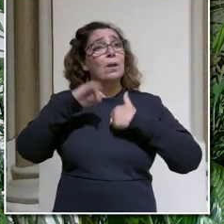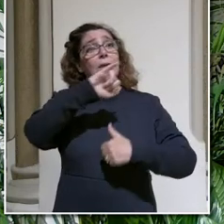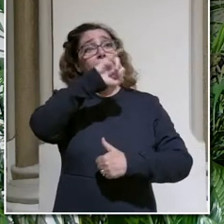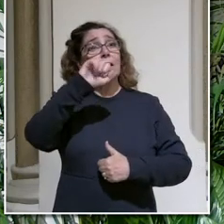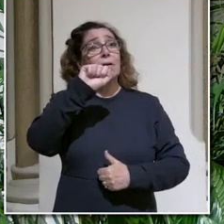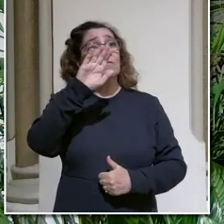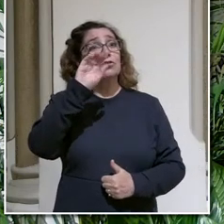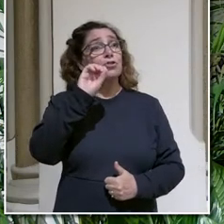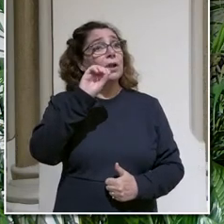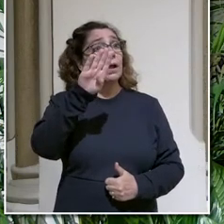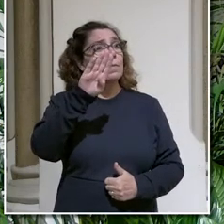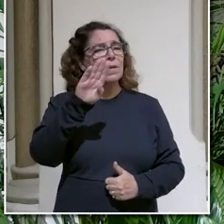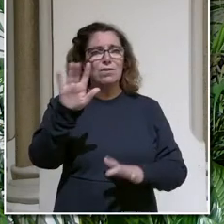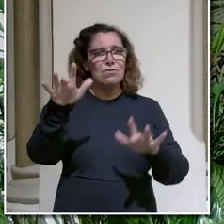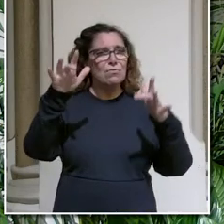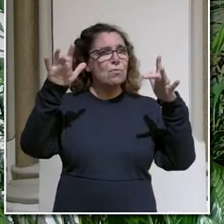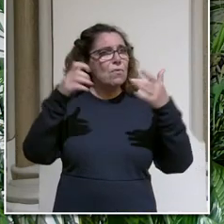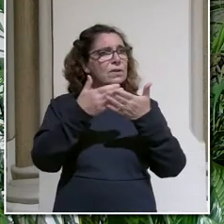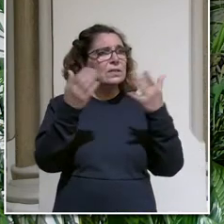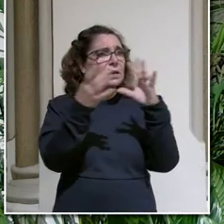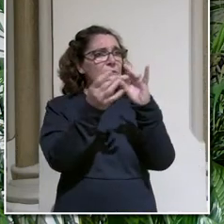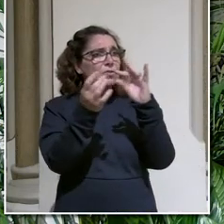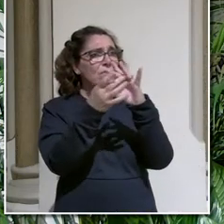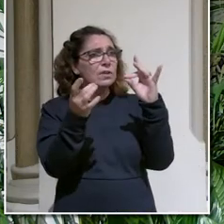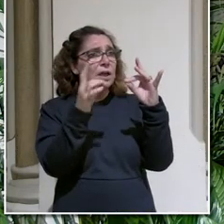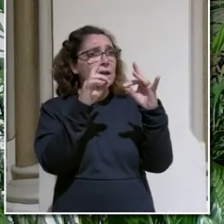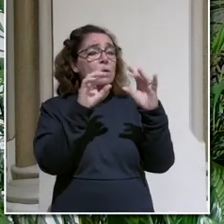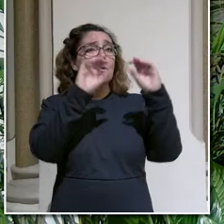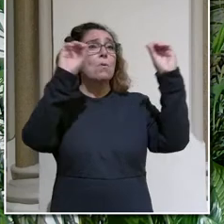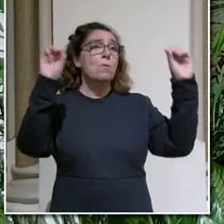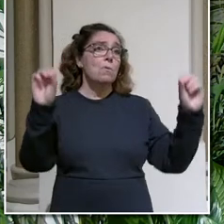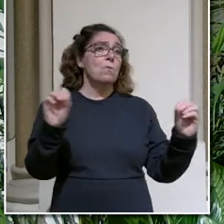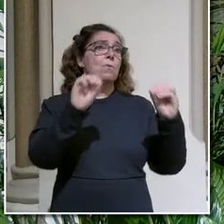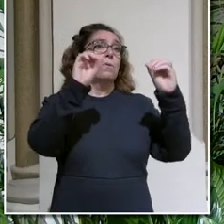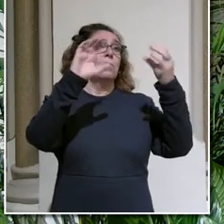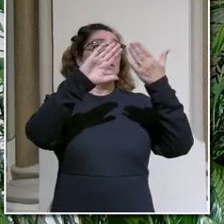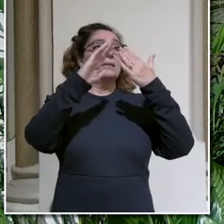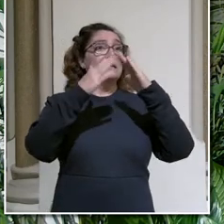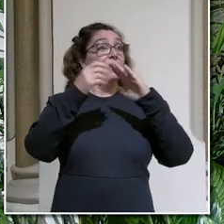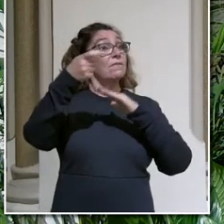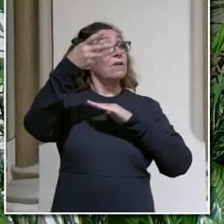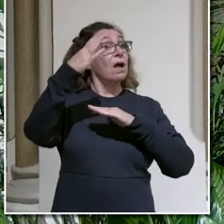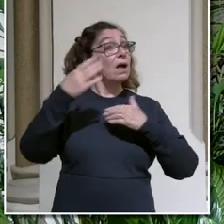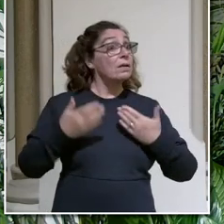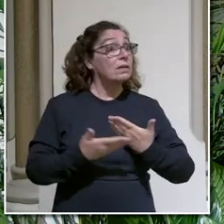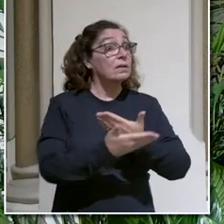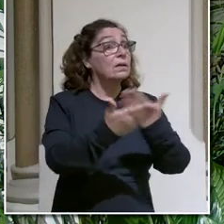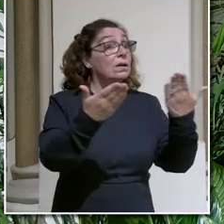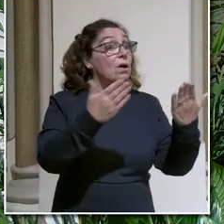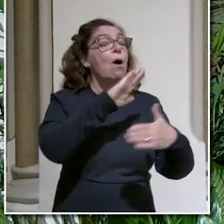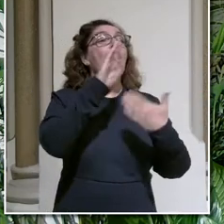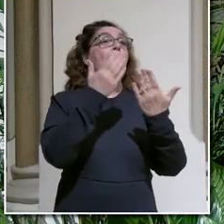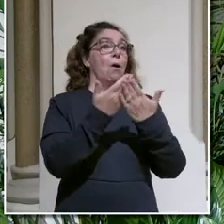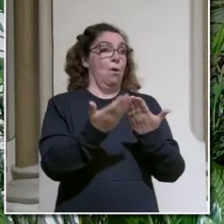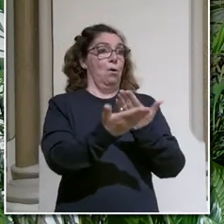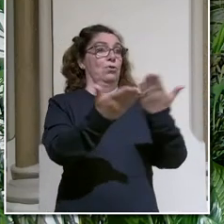Glorious things are said of you, O city of God. All you nations praise the